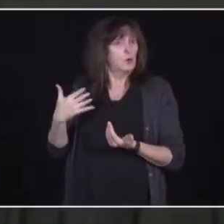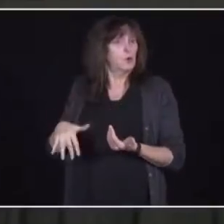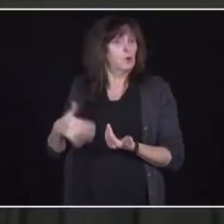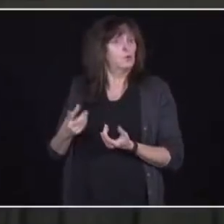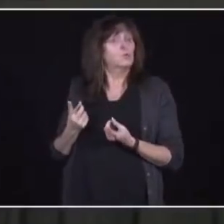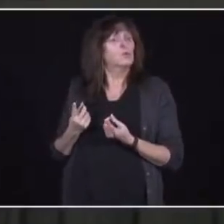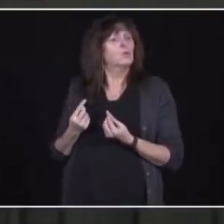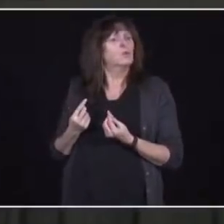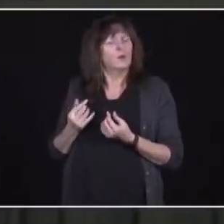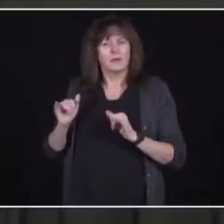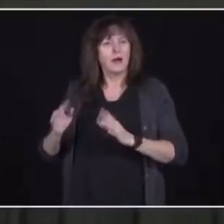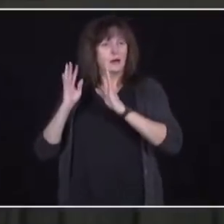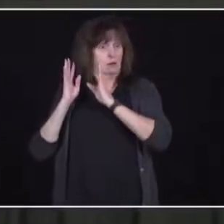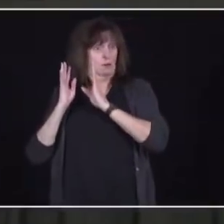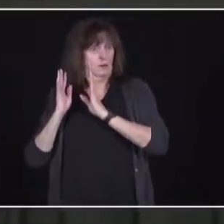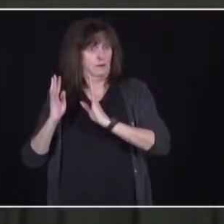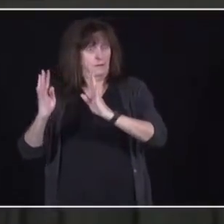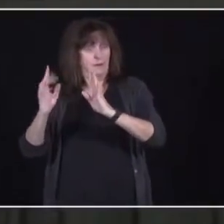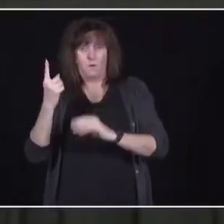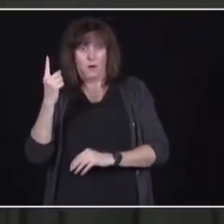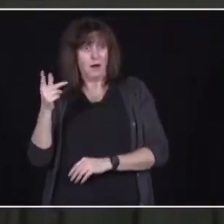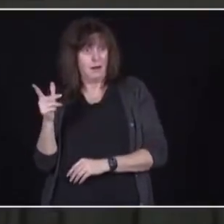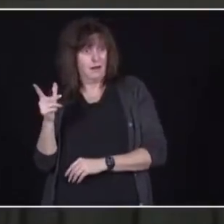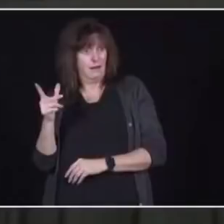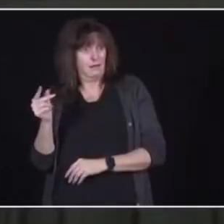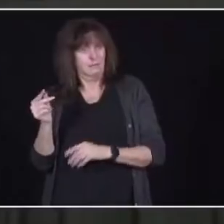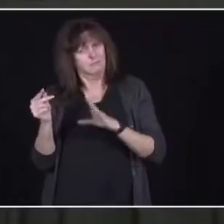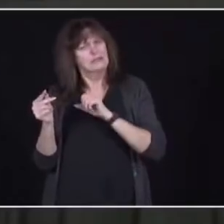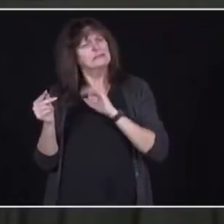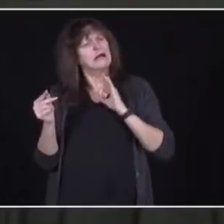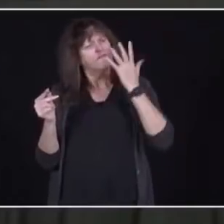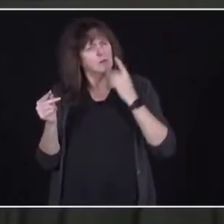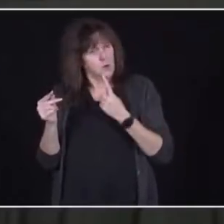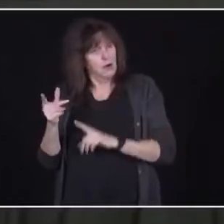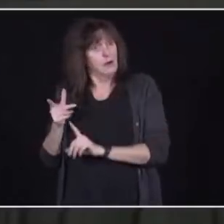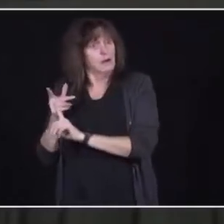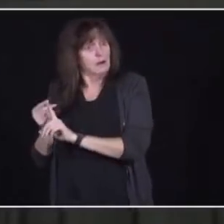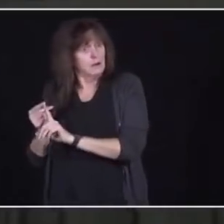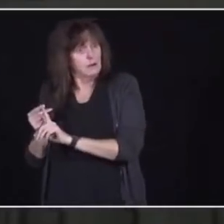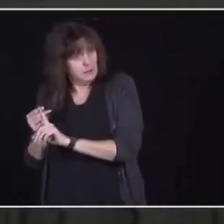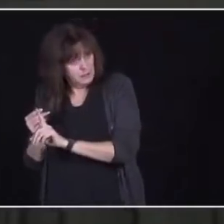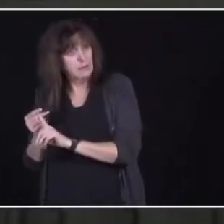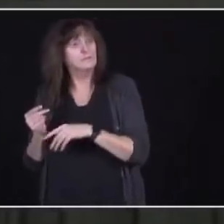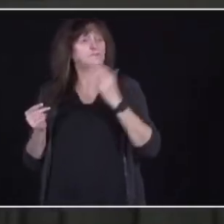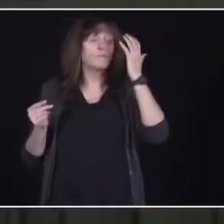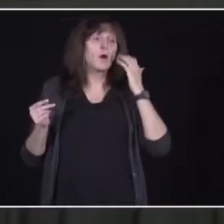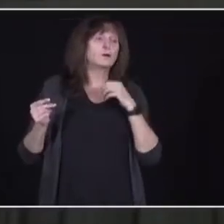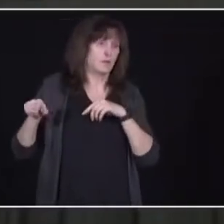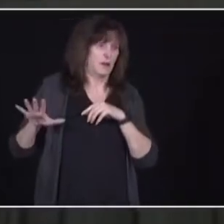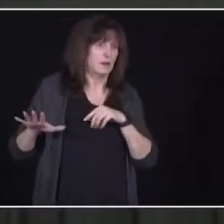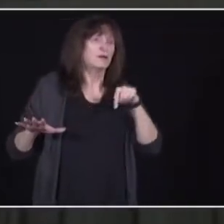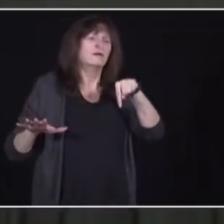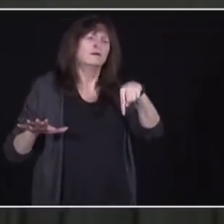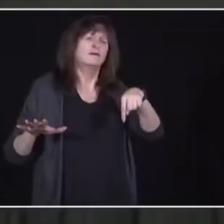lanes, one vaccinating and using the staff from the hospital, one vaccinating using a paramedic team, which would then spin off and be completely